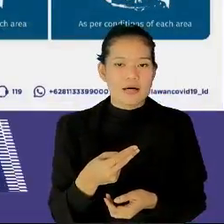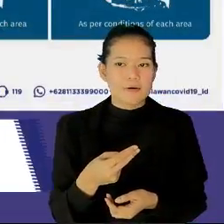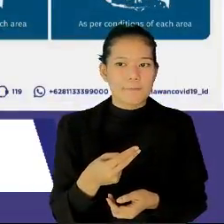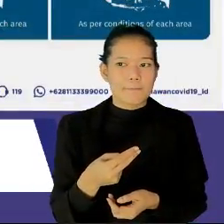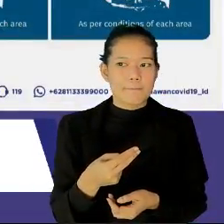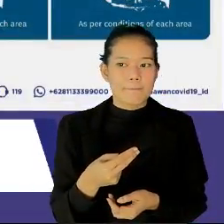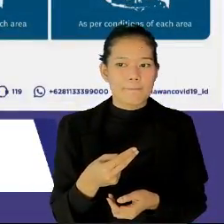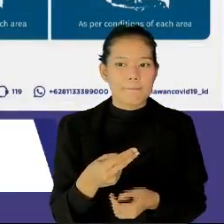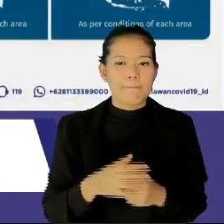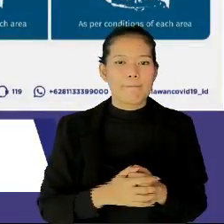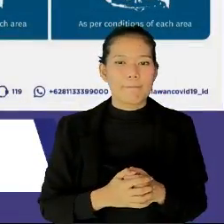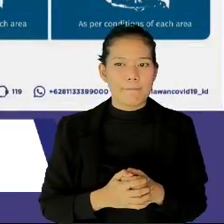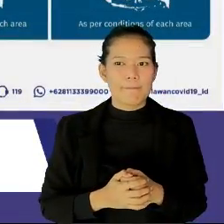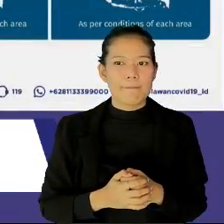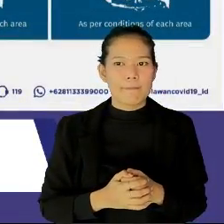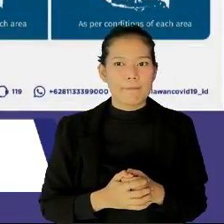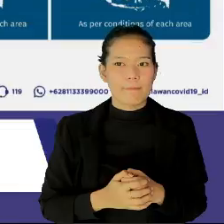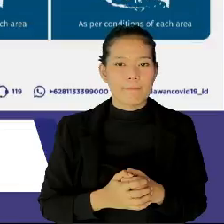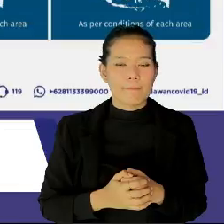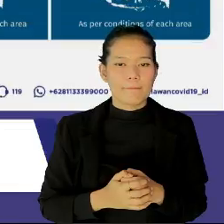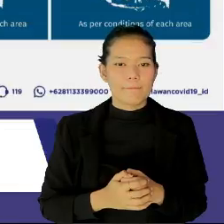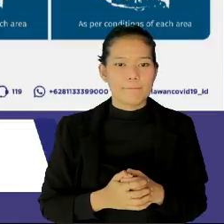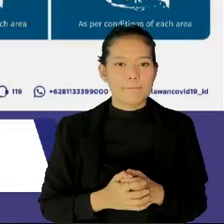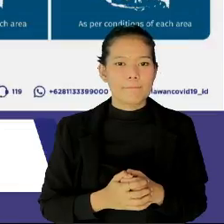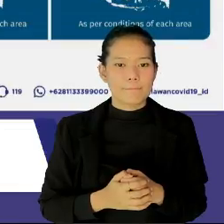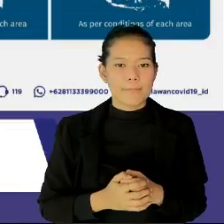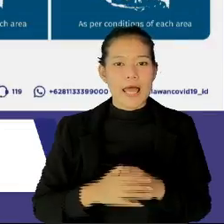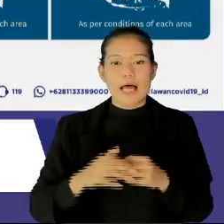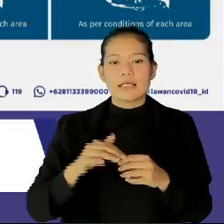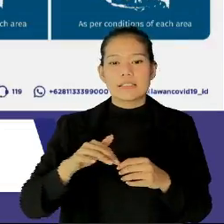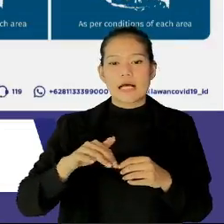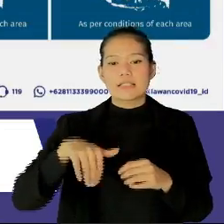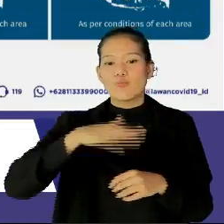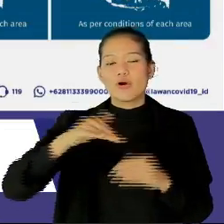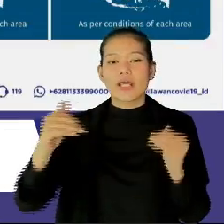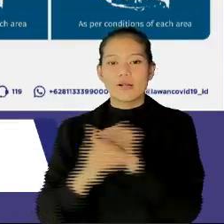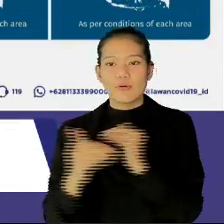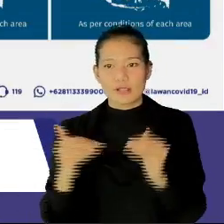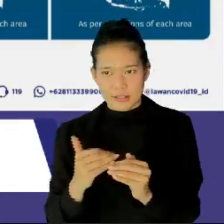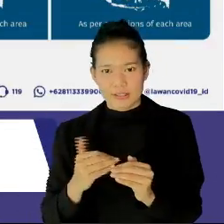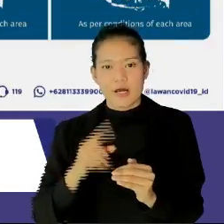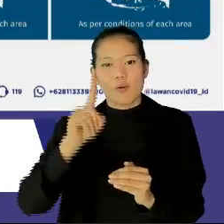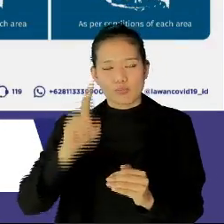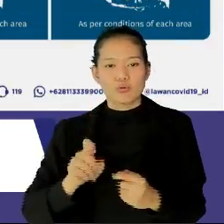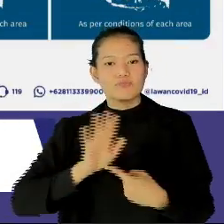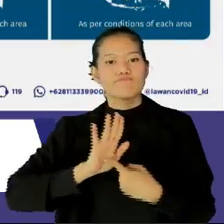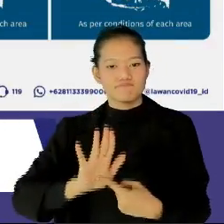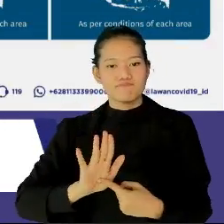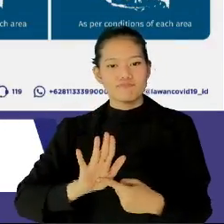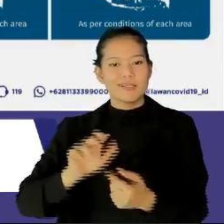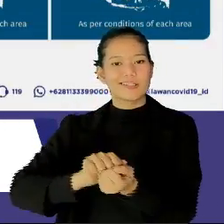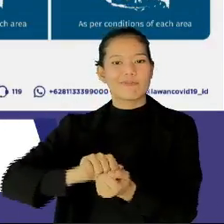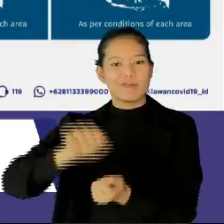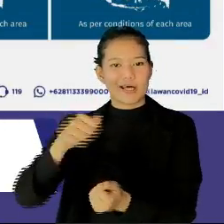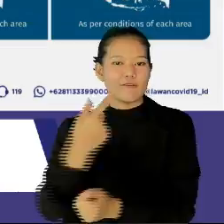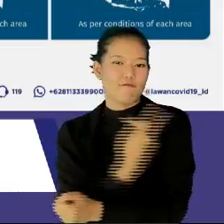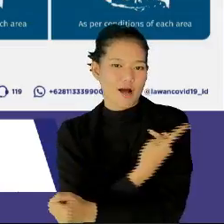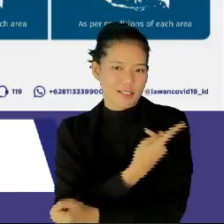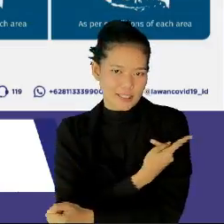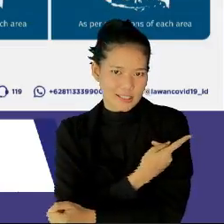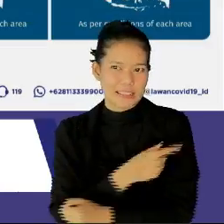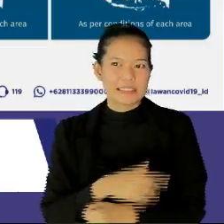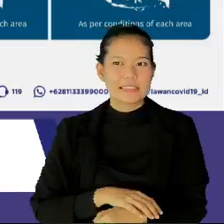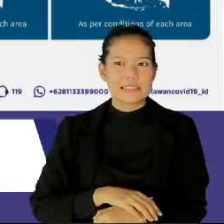travelers traveling by all modes of transportations are required to show a vaccine certificate,